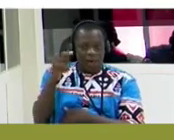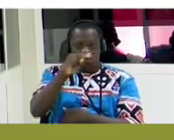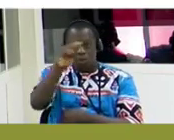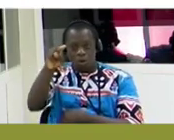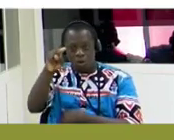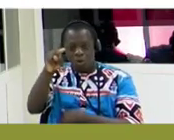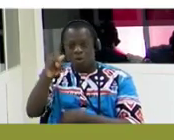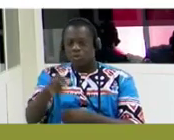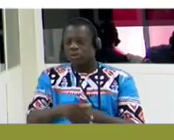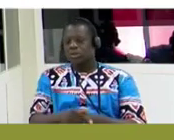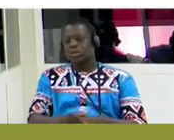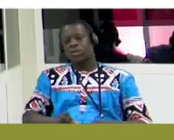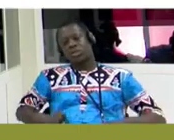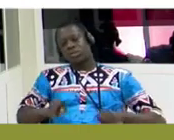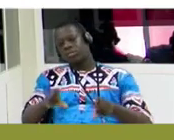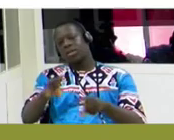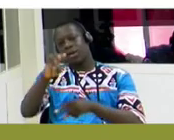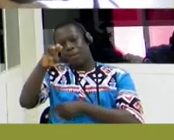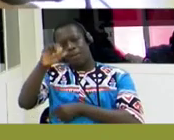especially Martin.